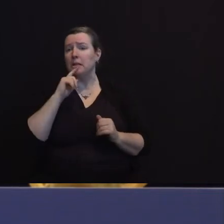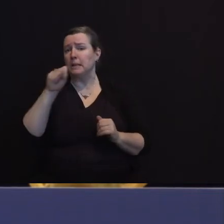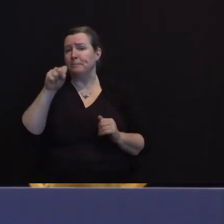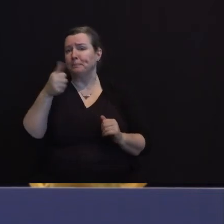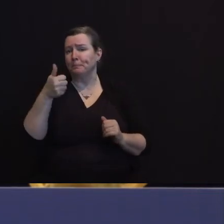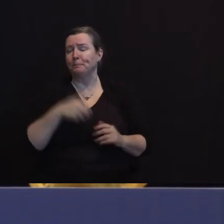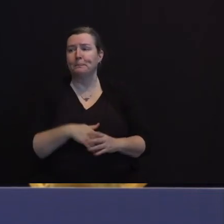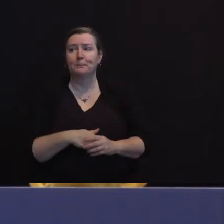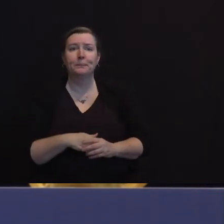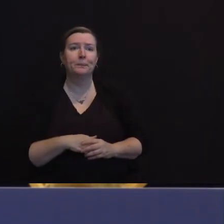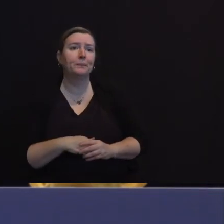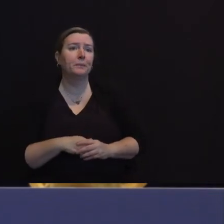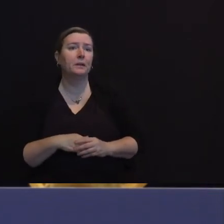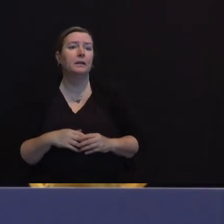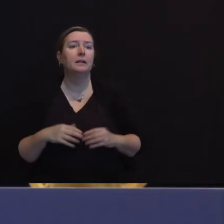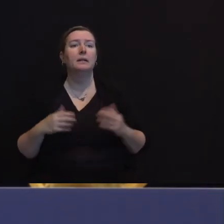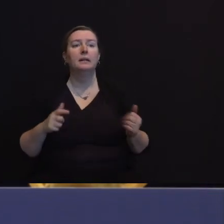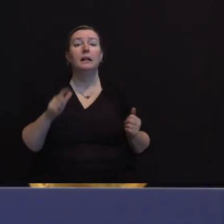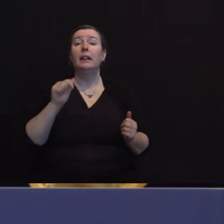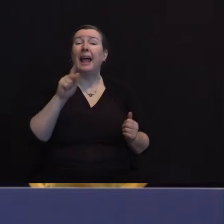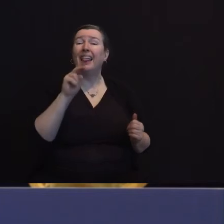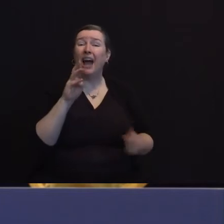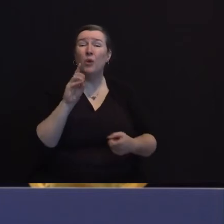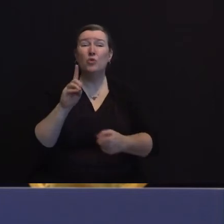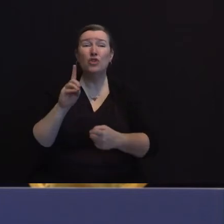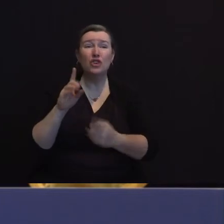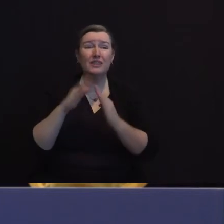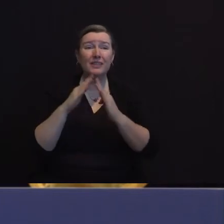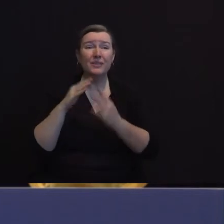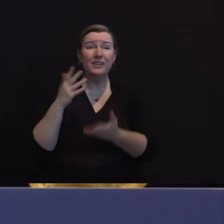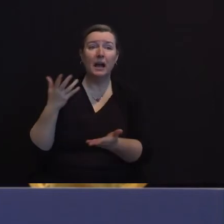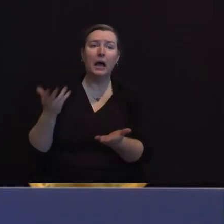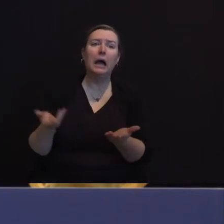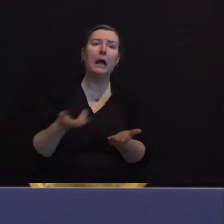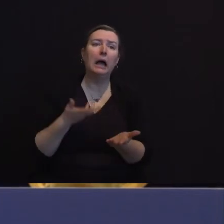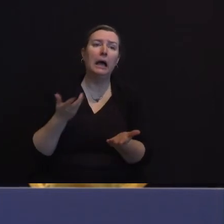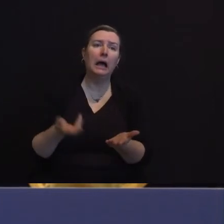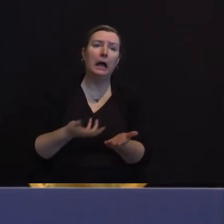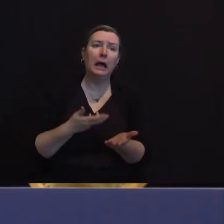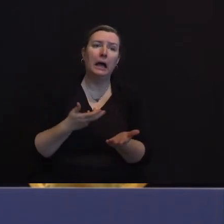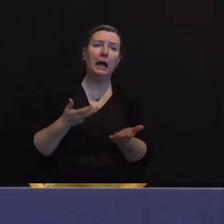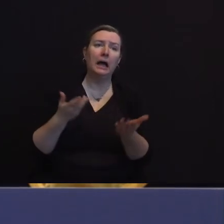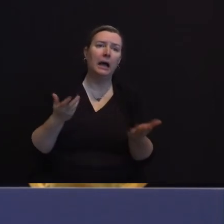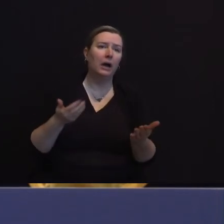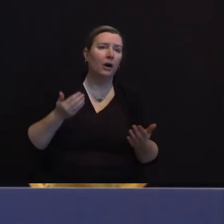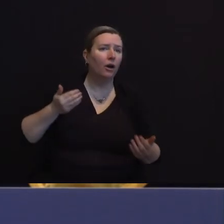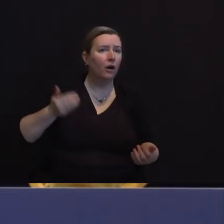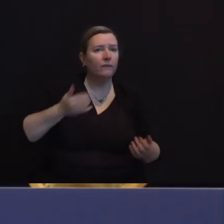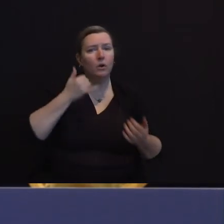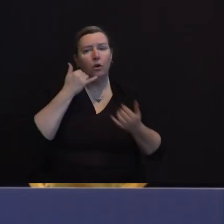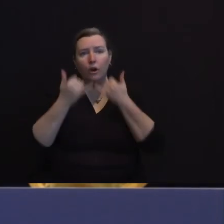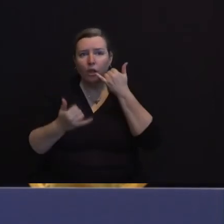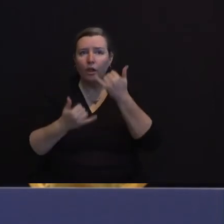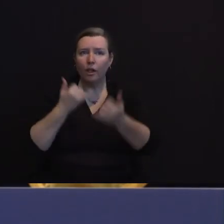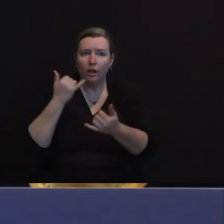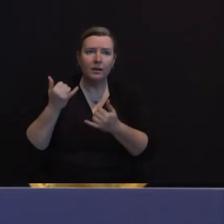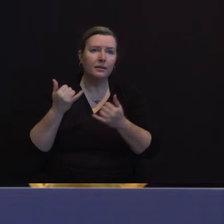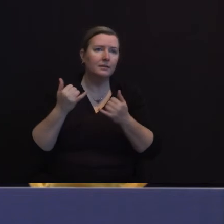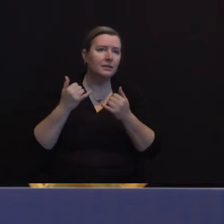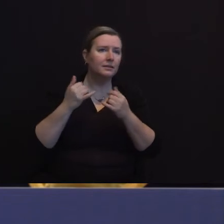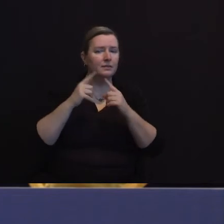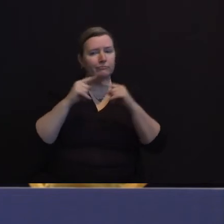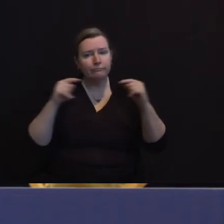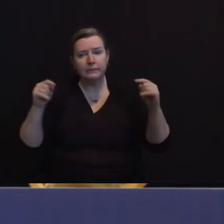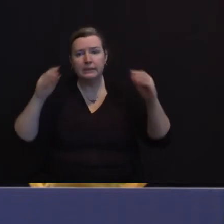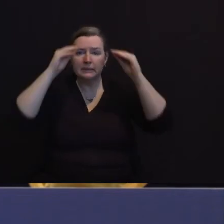On Lakewood, by the way, I just happened to I call educators sort of randomly out of the blue. I happen to have a very good conversation with Kim